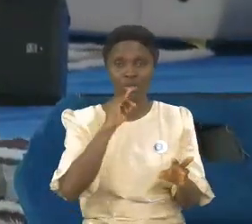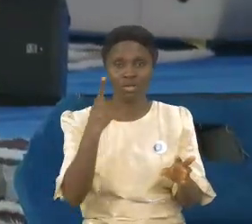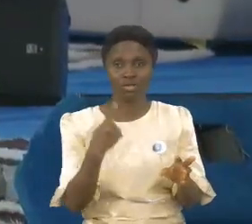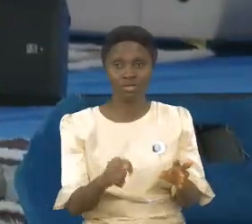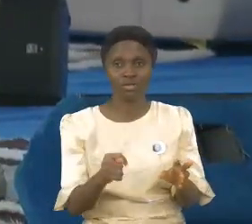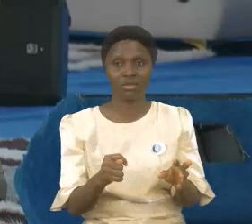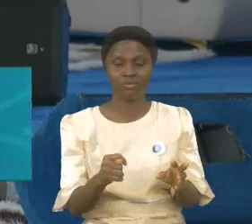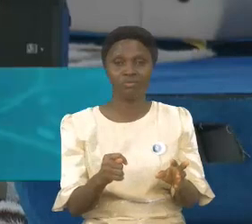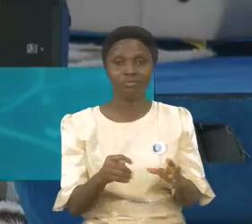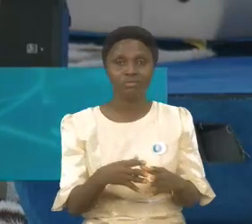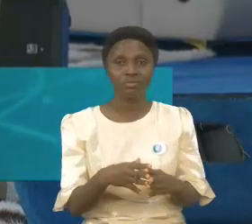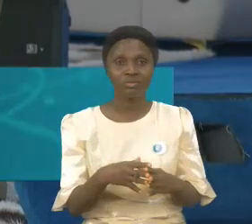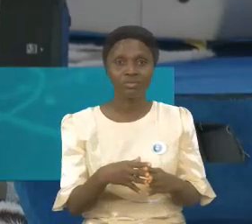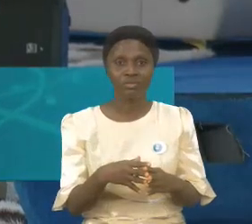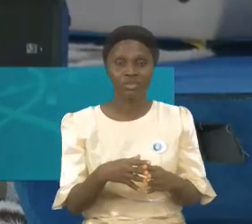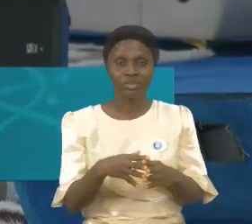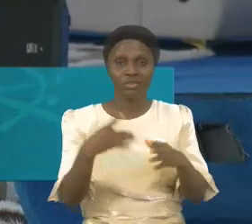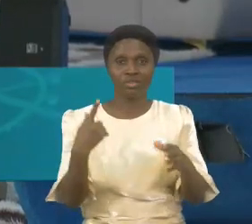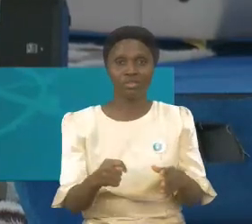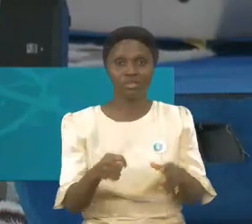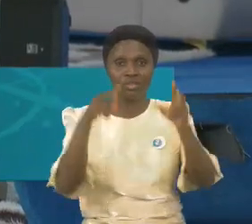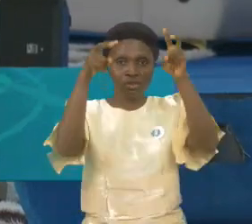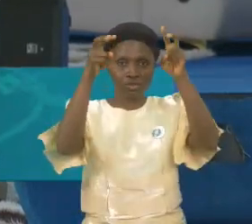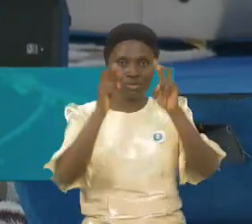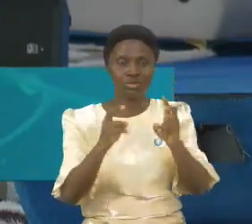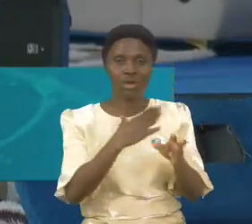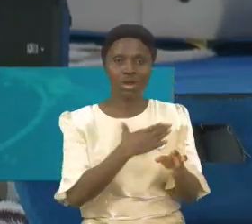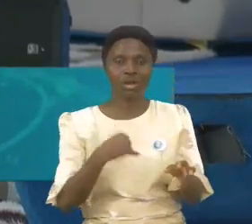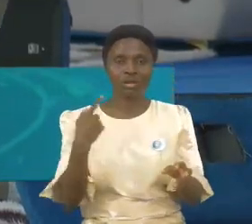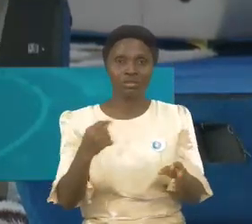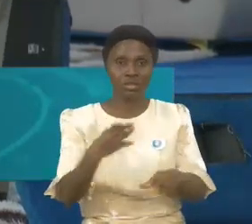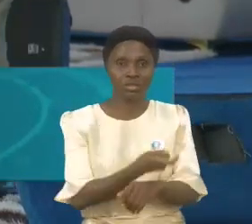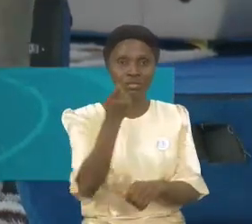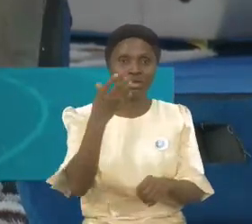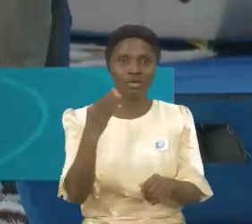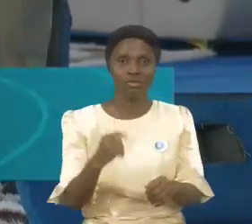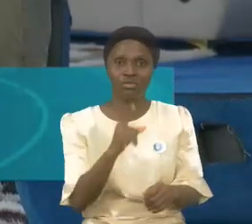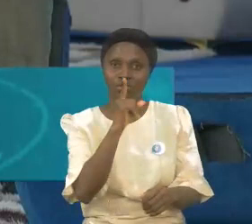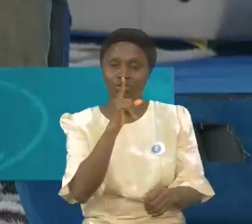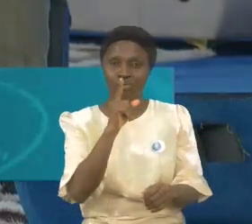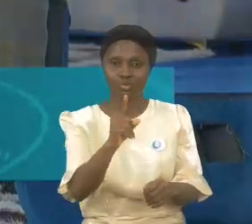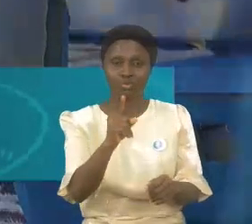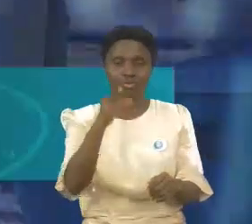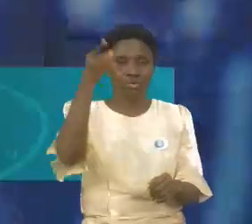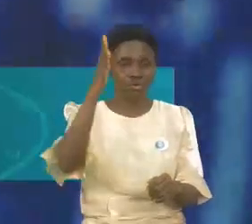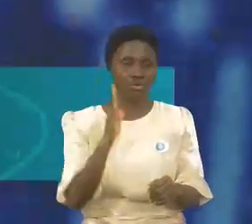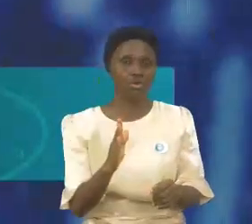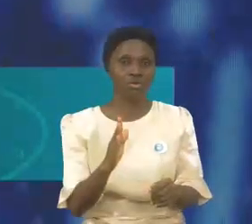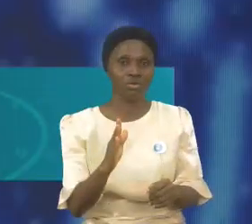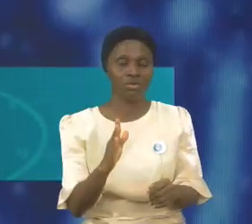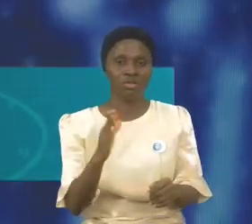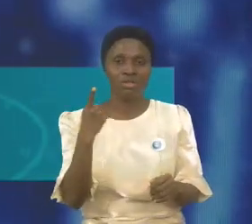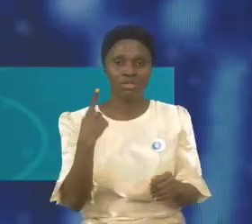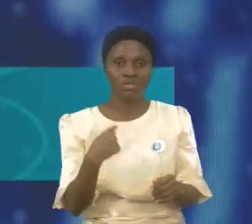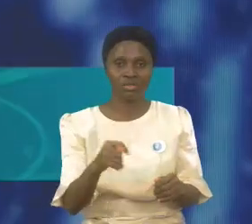the triumph of the true God. A true God, the living God, the life-breaching God, the limitless God that will come